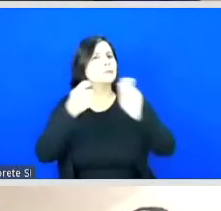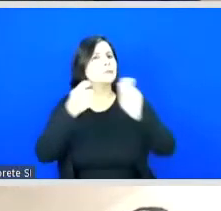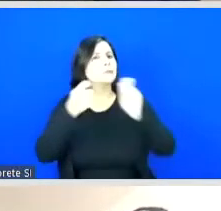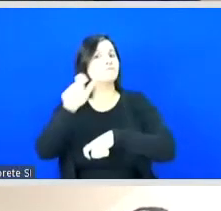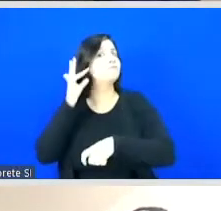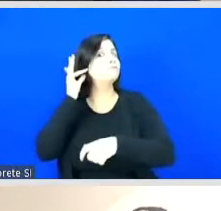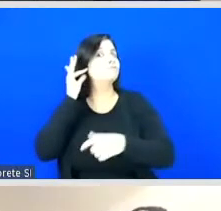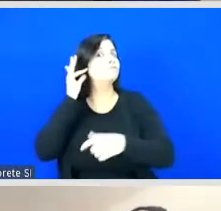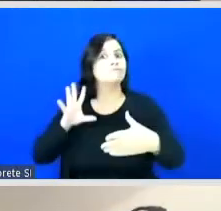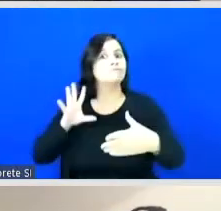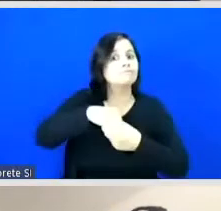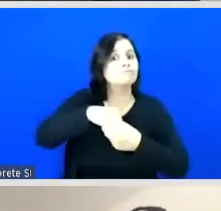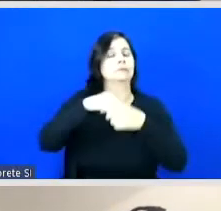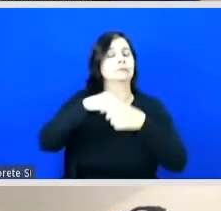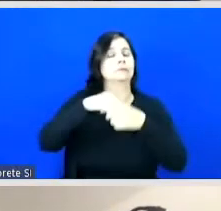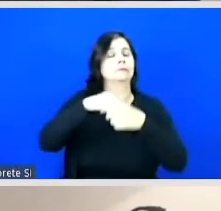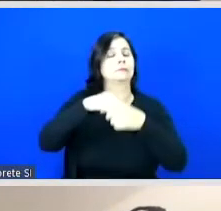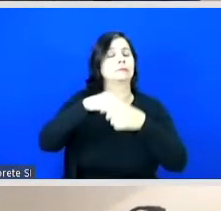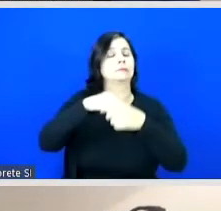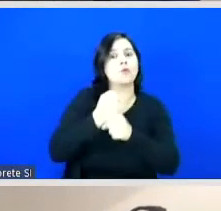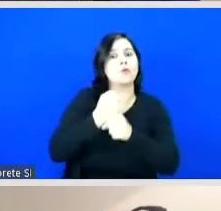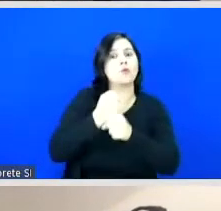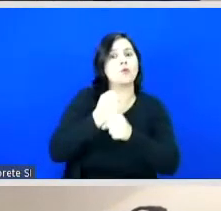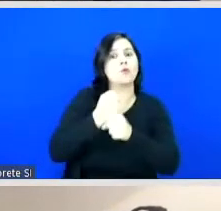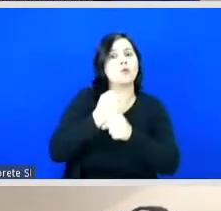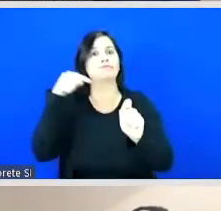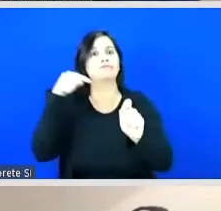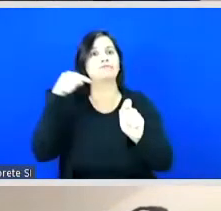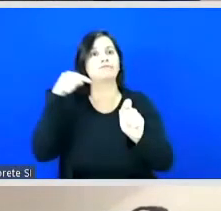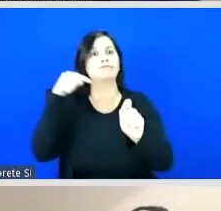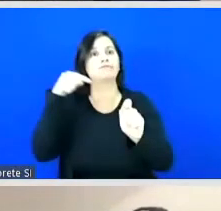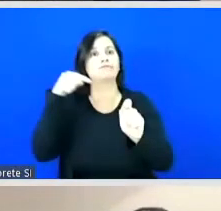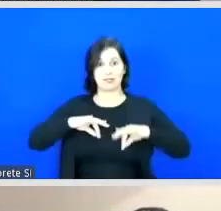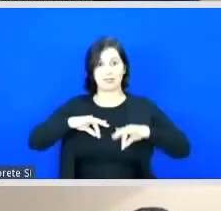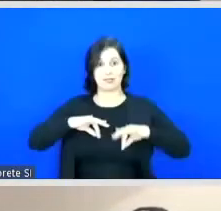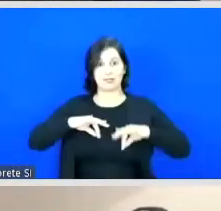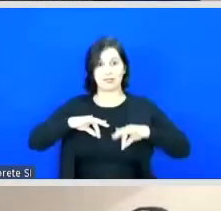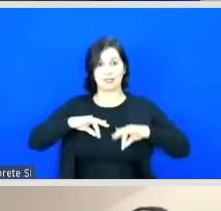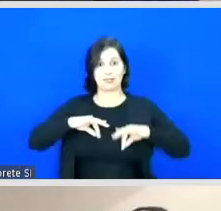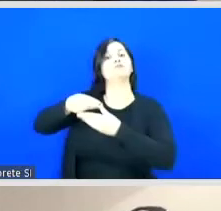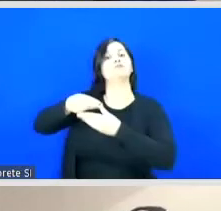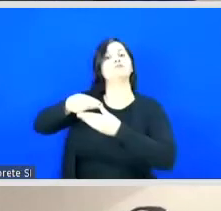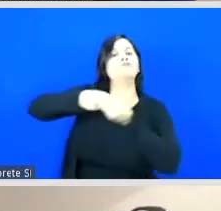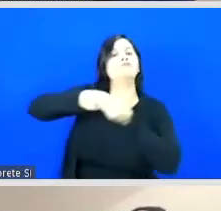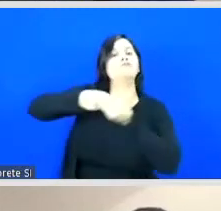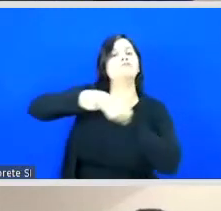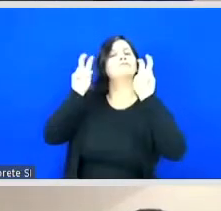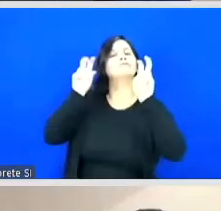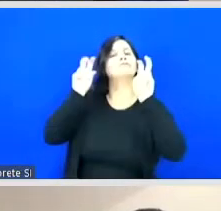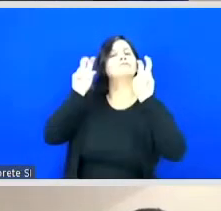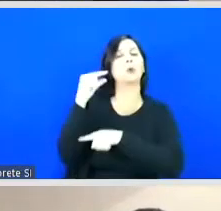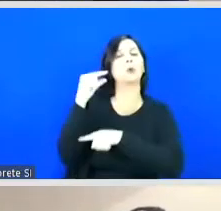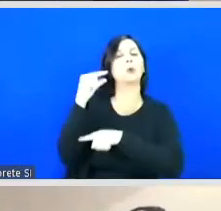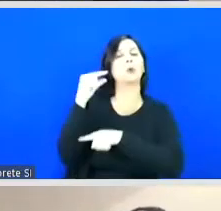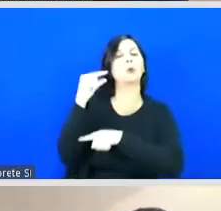Economy. There are a number of measures that we're taking that are related to the blue economy in getting more and more women involved